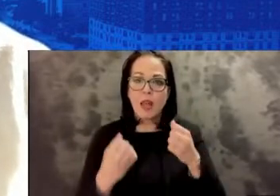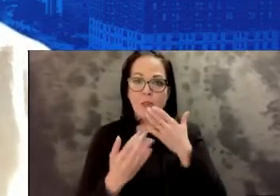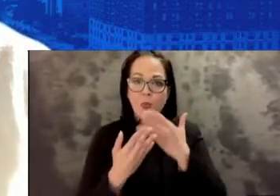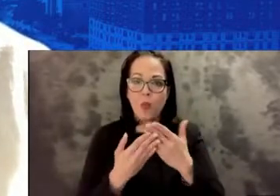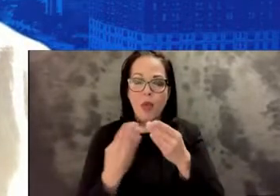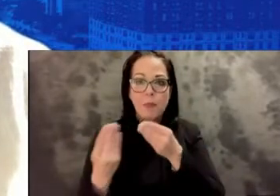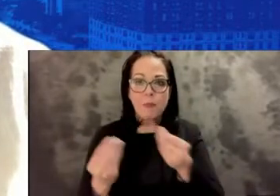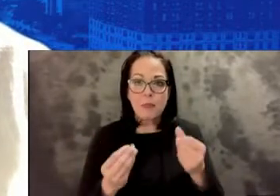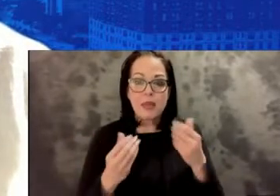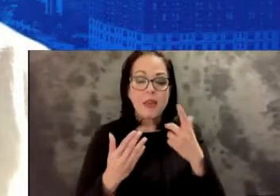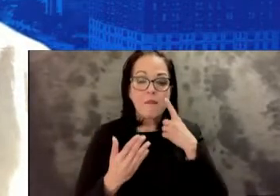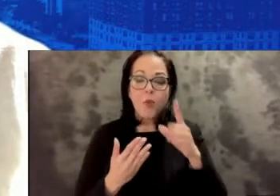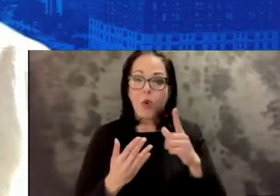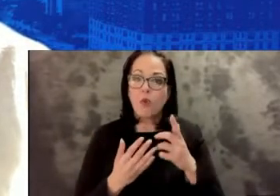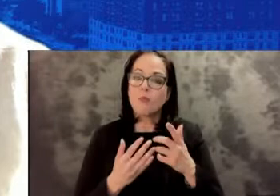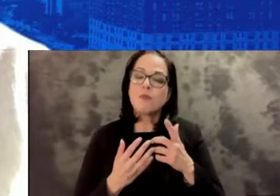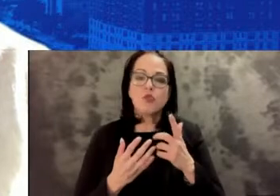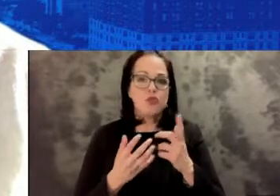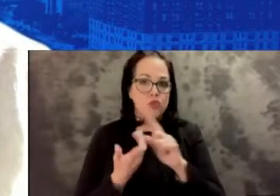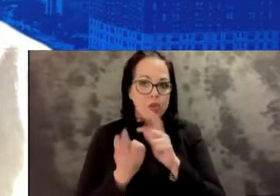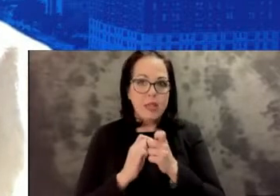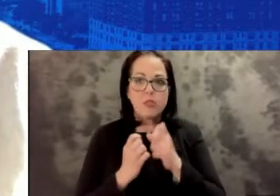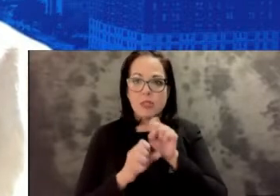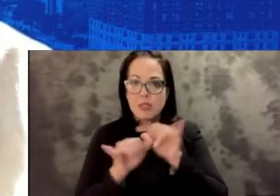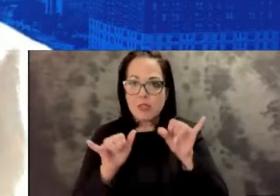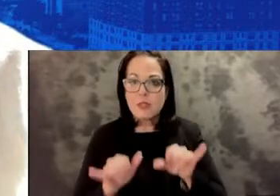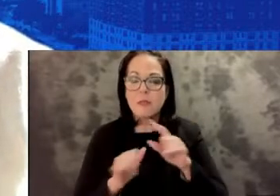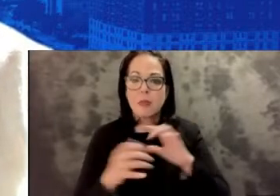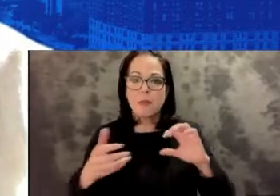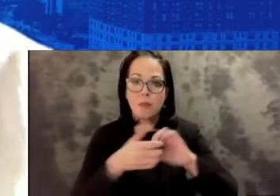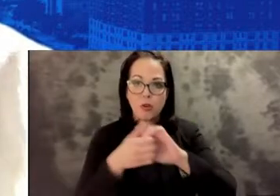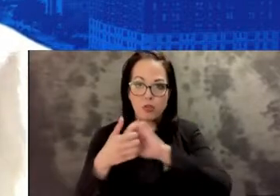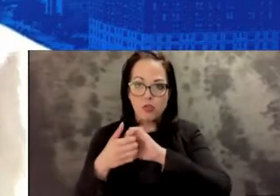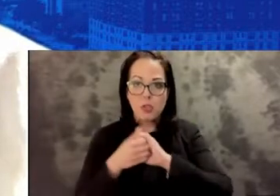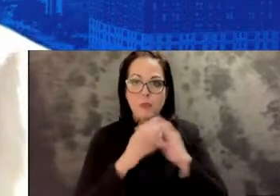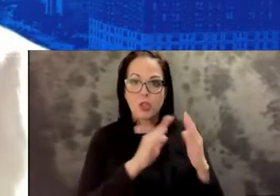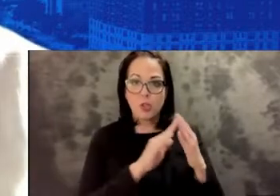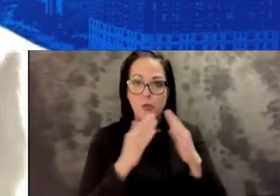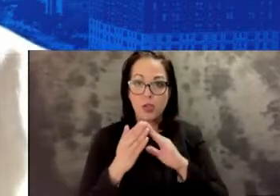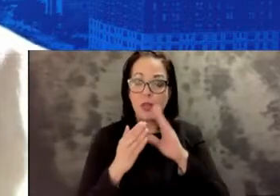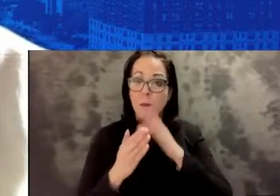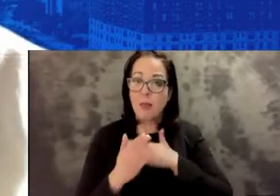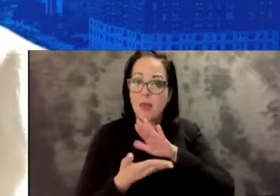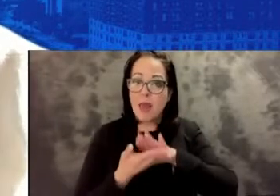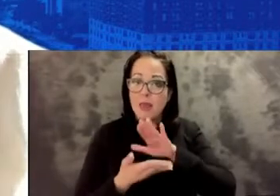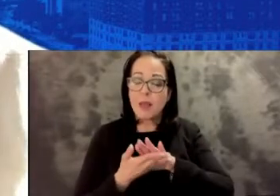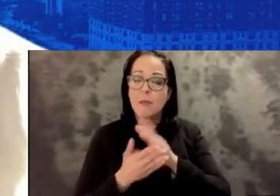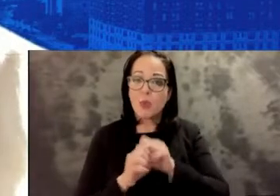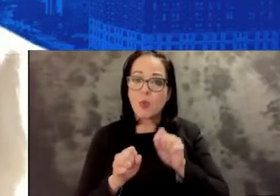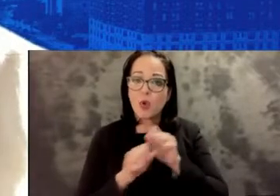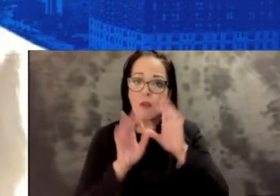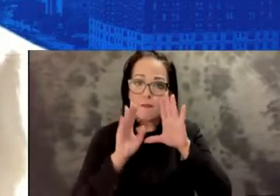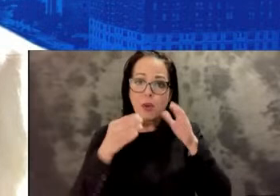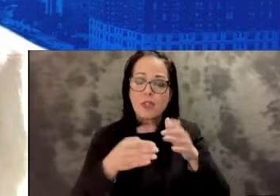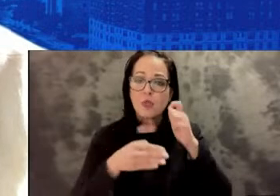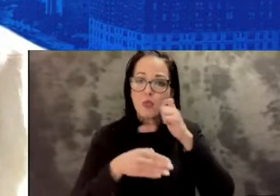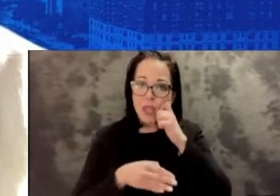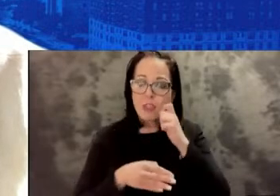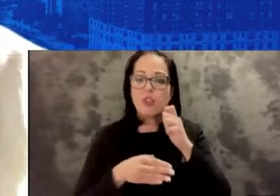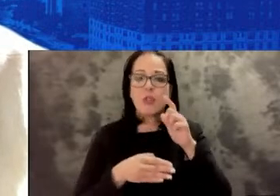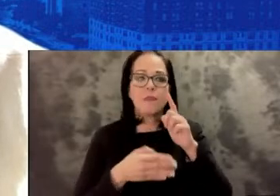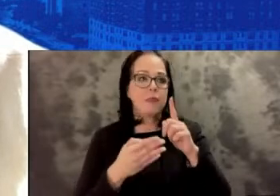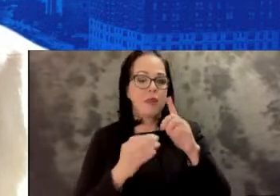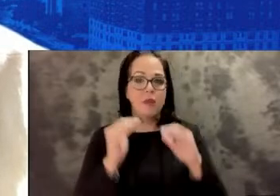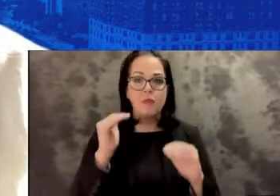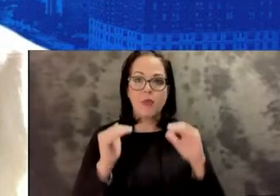through systems change and community partnership. My academic work focuses on structural racism, which you talked about today, but I